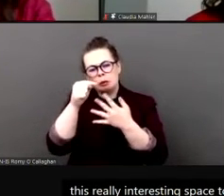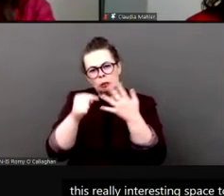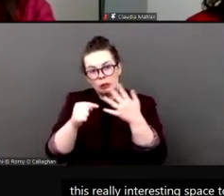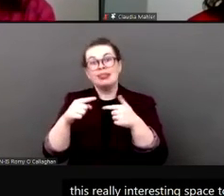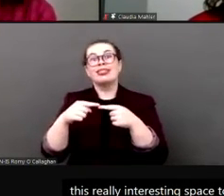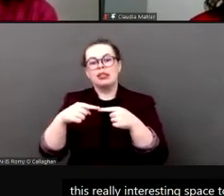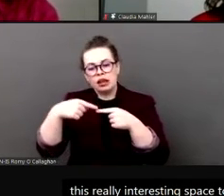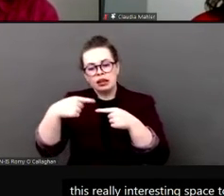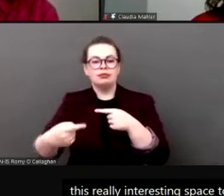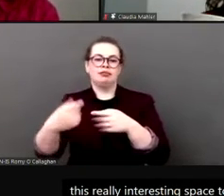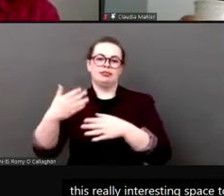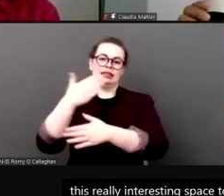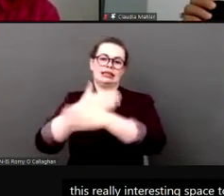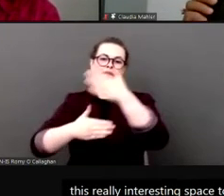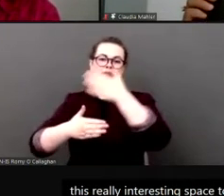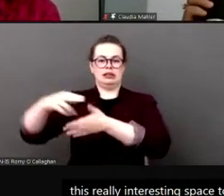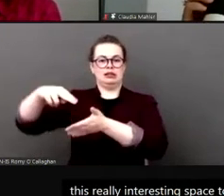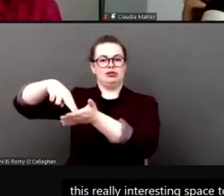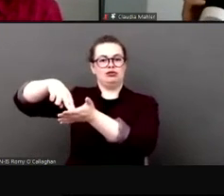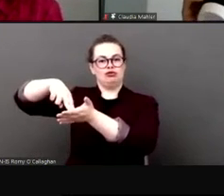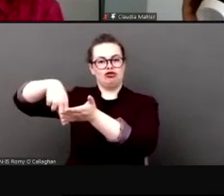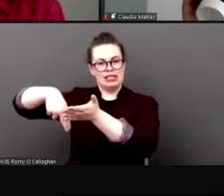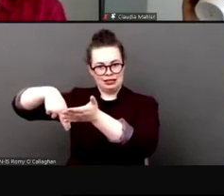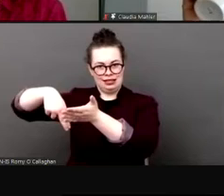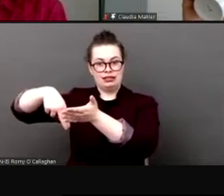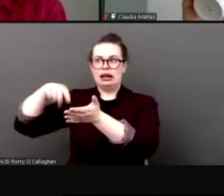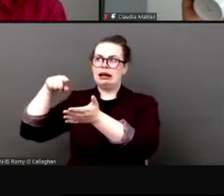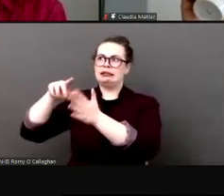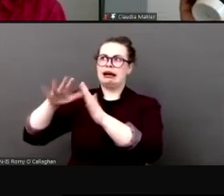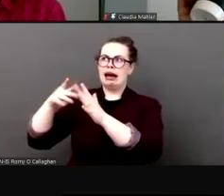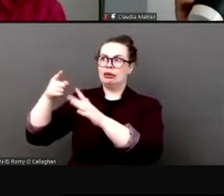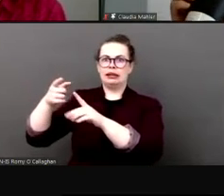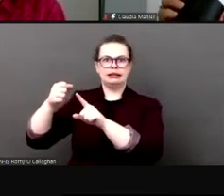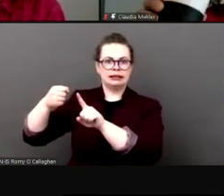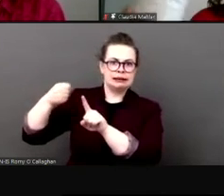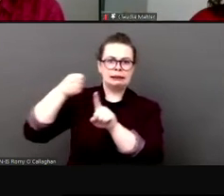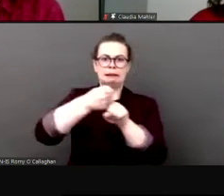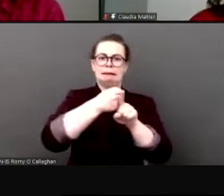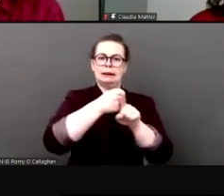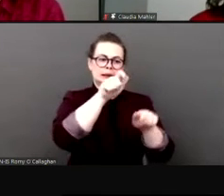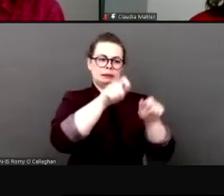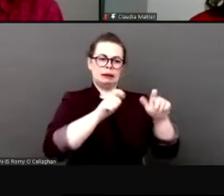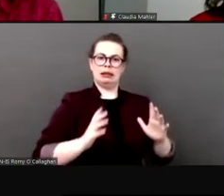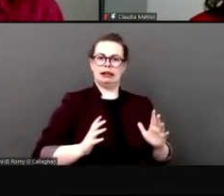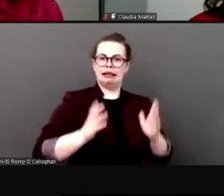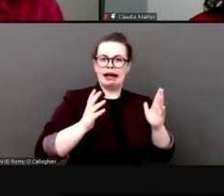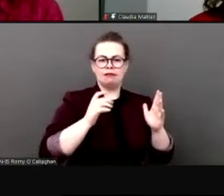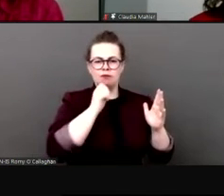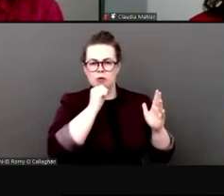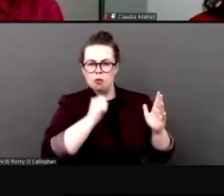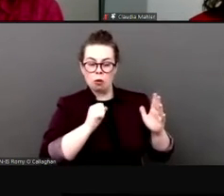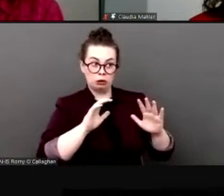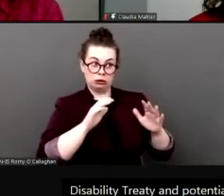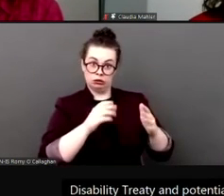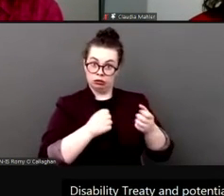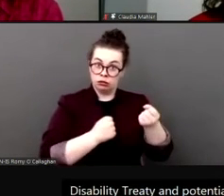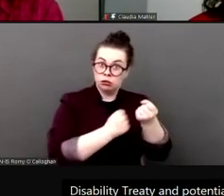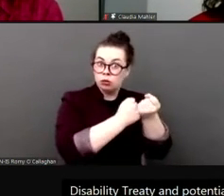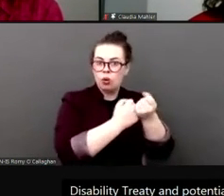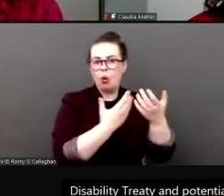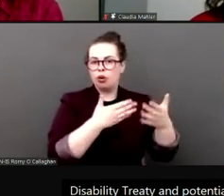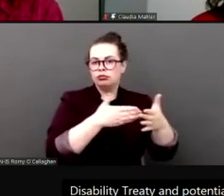Treaty and the potential impact of a treaty on the rights of older people. First of all, I'd just like to say that